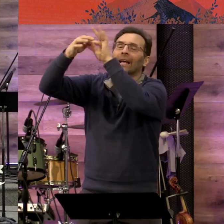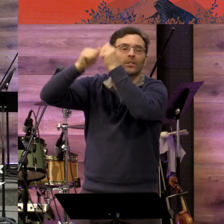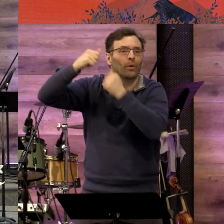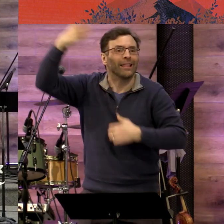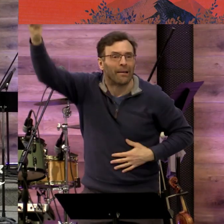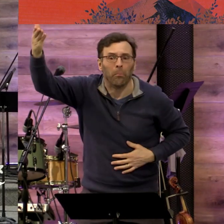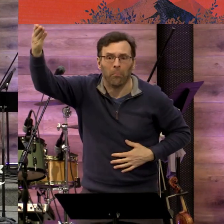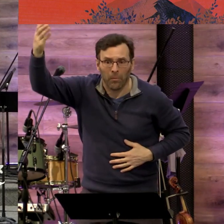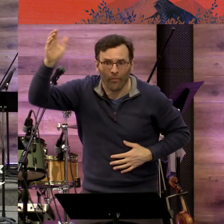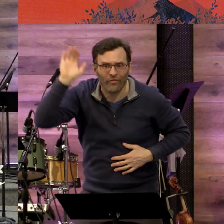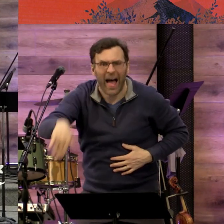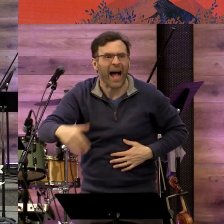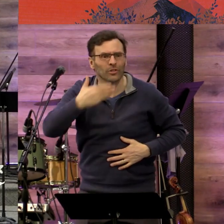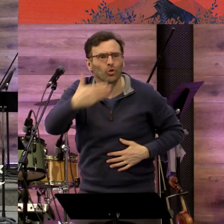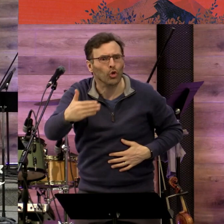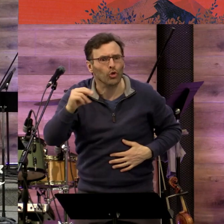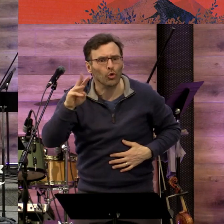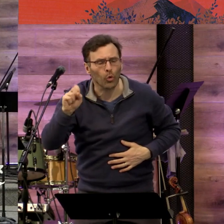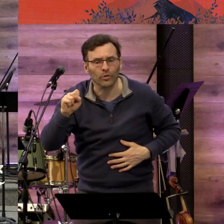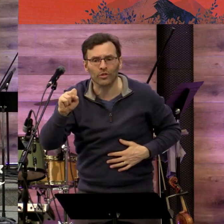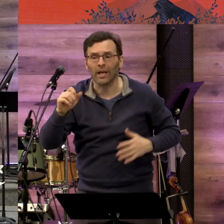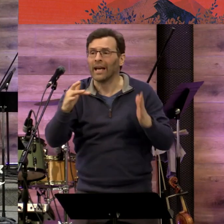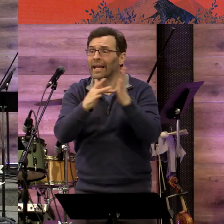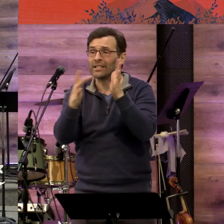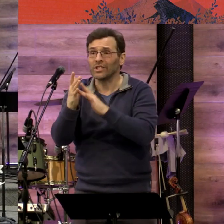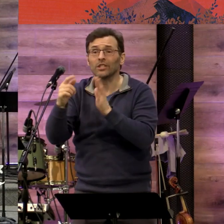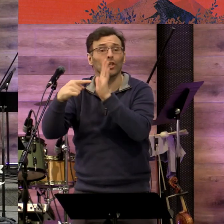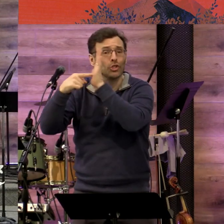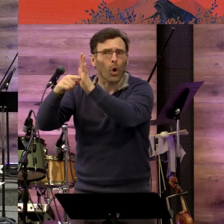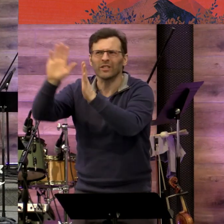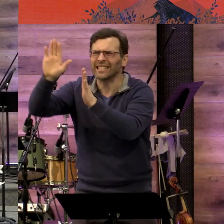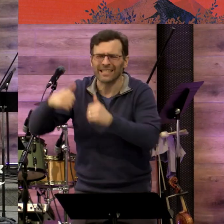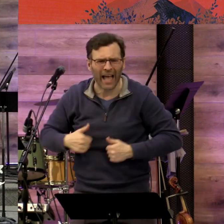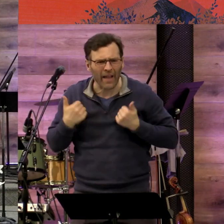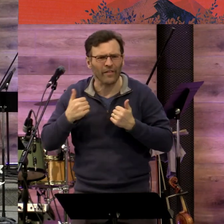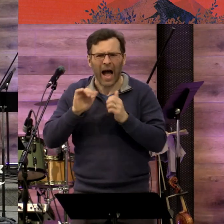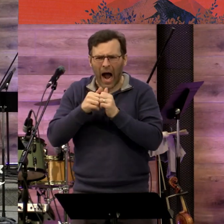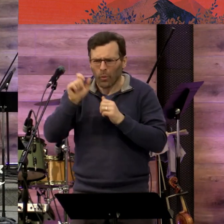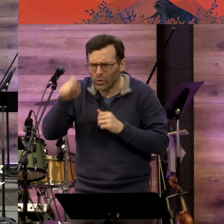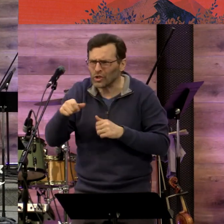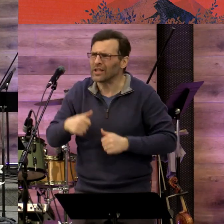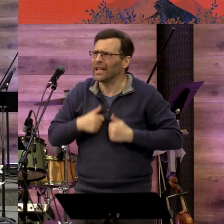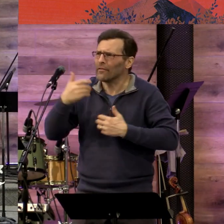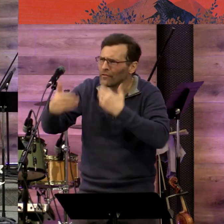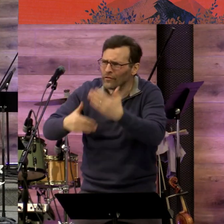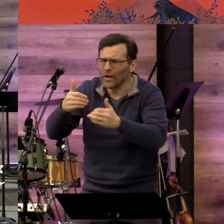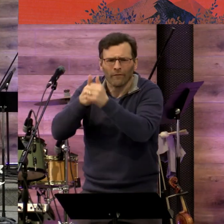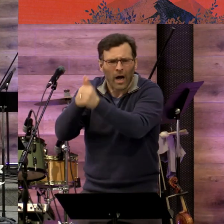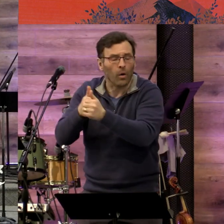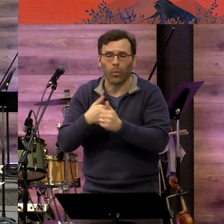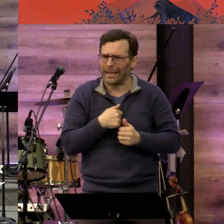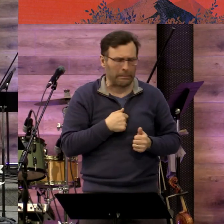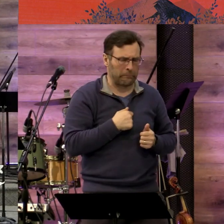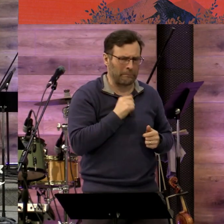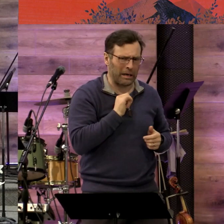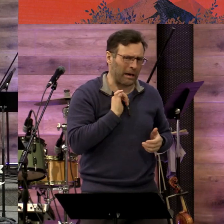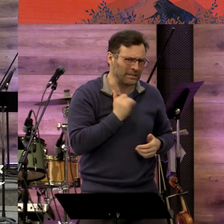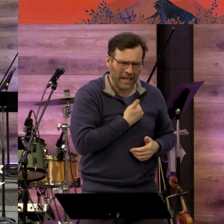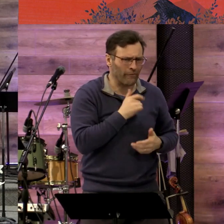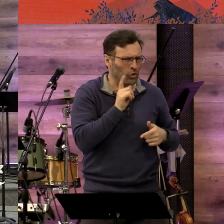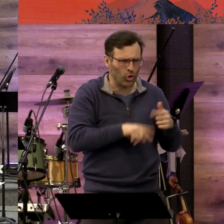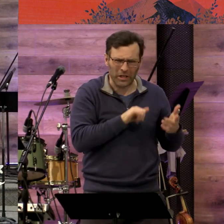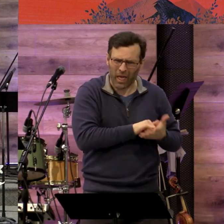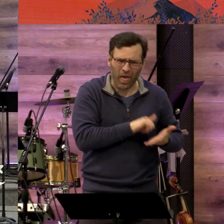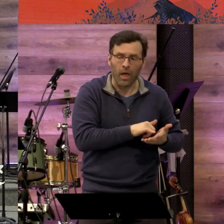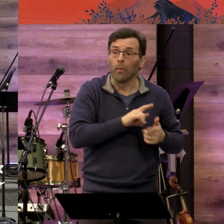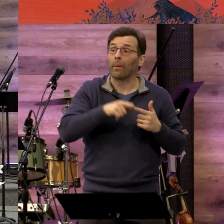him. And Jesus lives the life that we should have lived, laying down the righteousness that we should have attained but didn't, that by